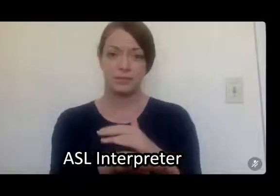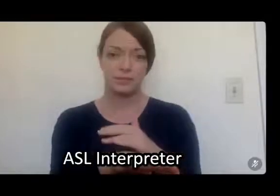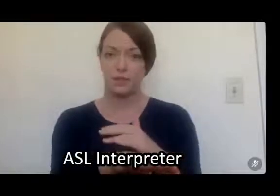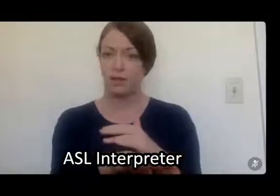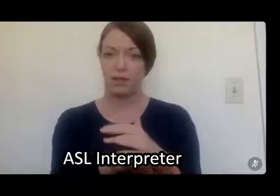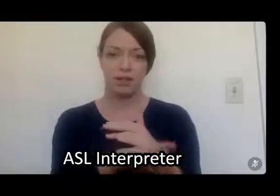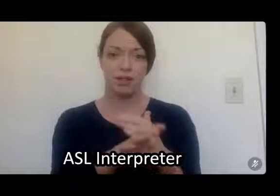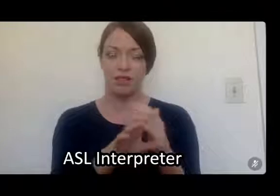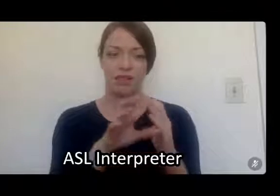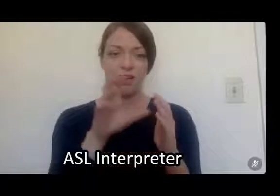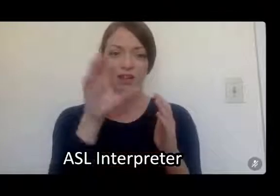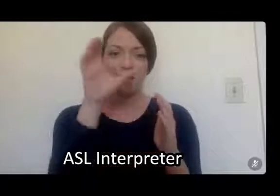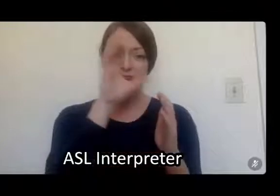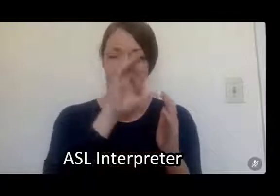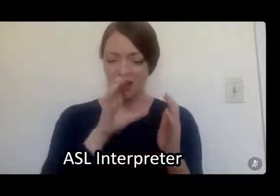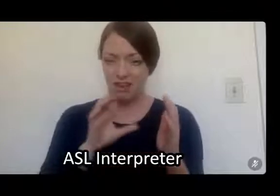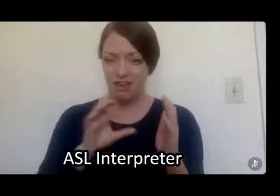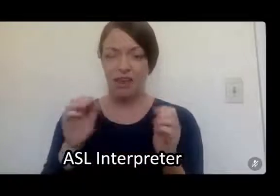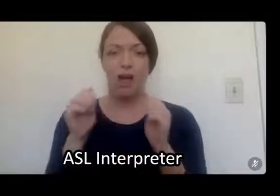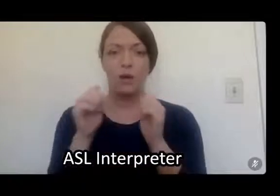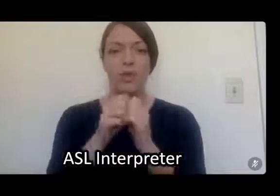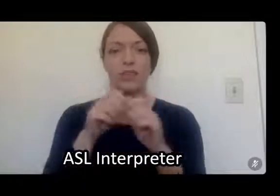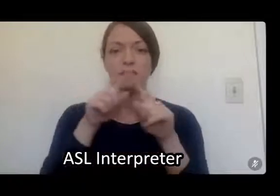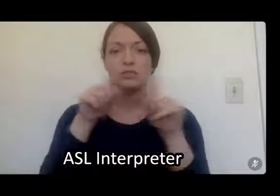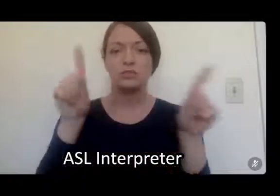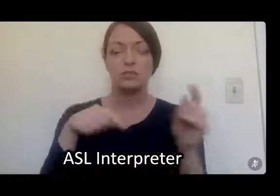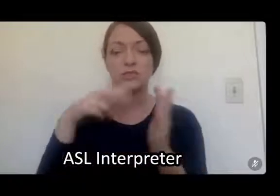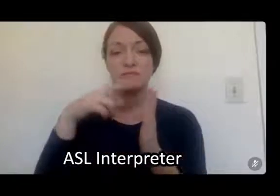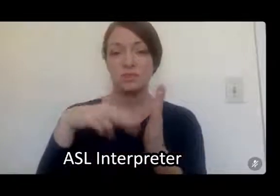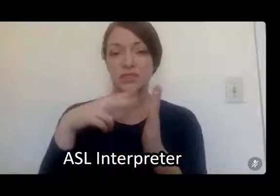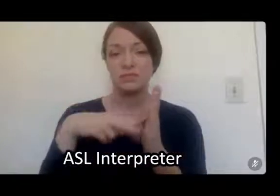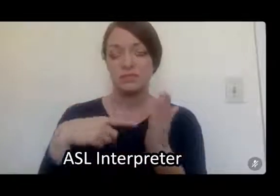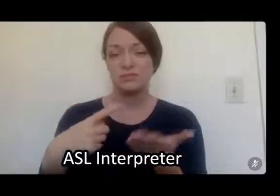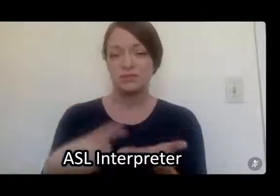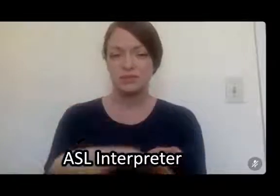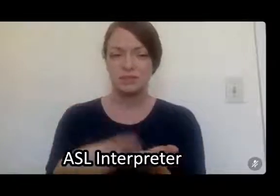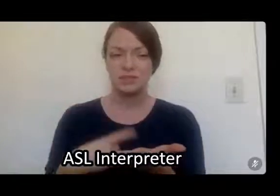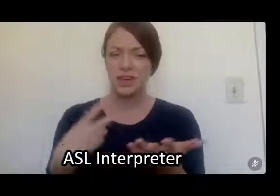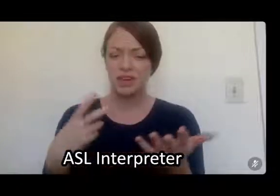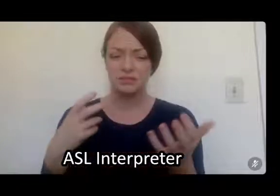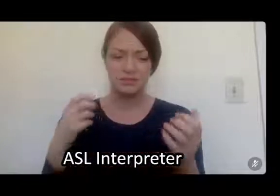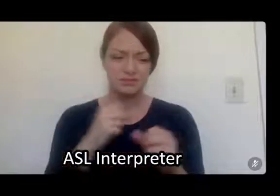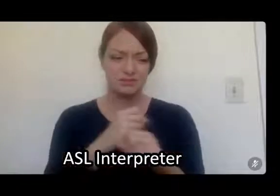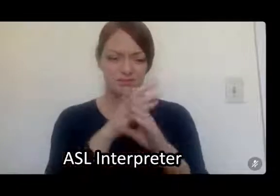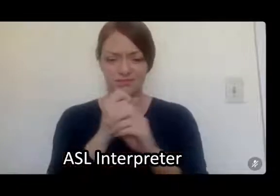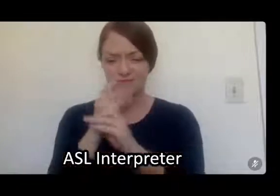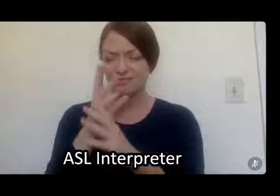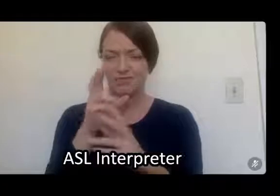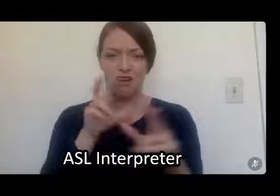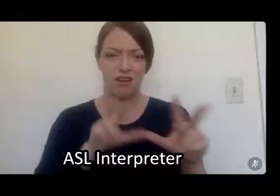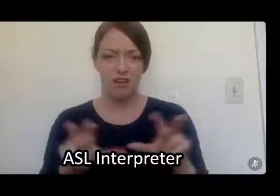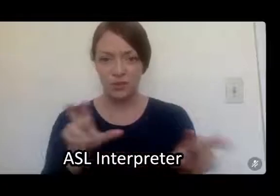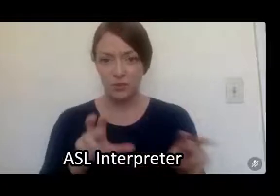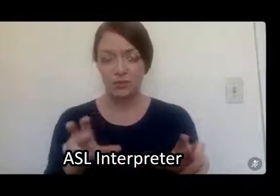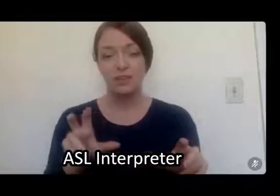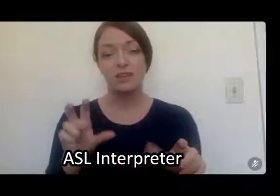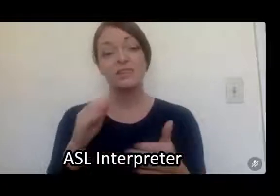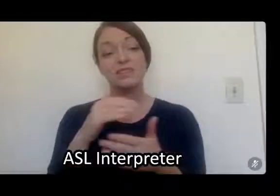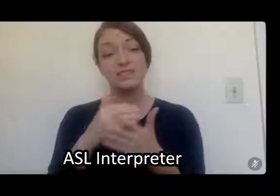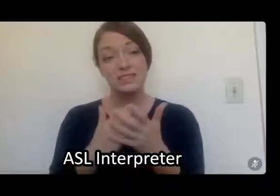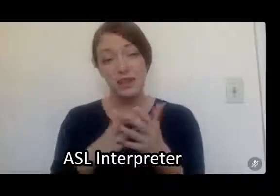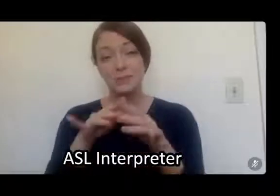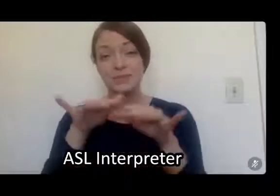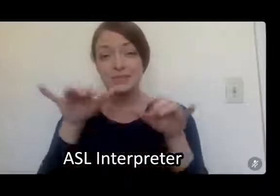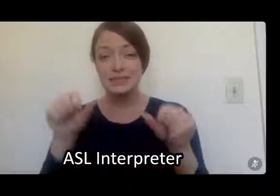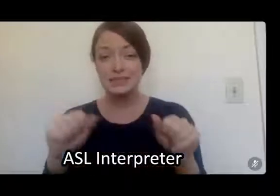through with the screen reader. We've had a bit of trouble. You can fumble your way through it with some sighted assistance, but yeah,